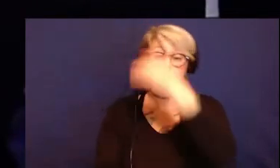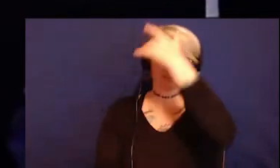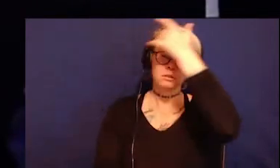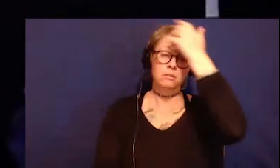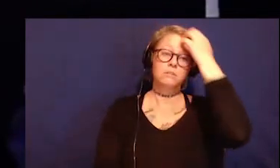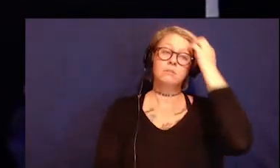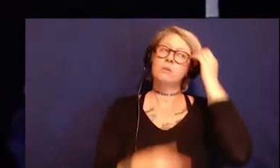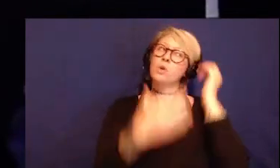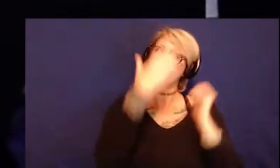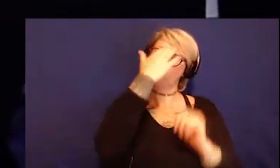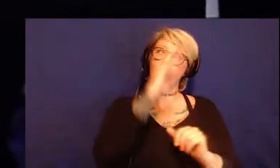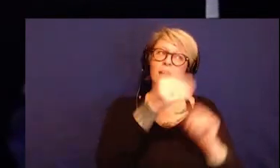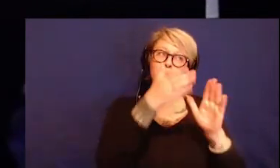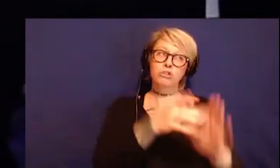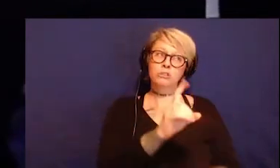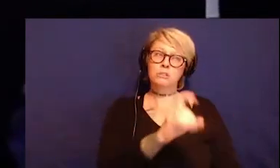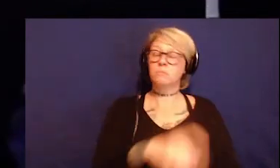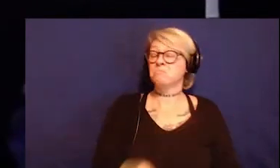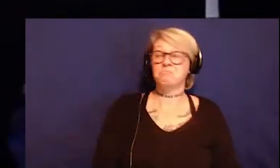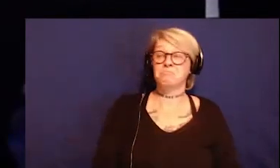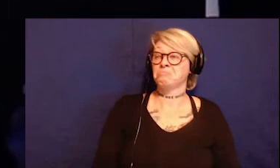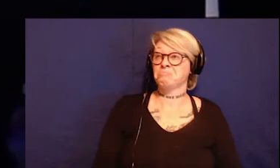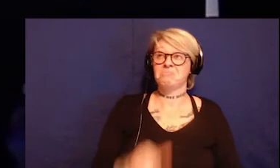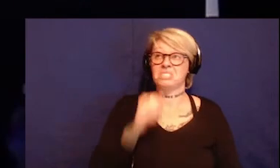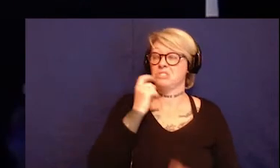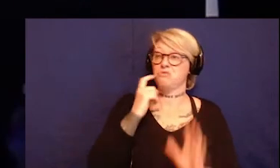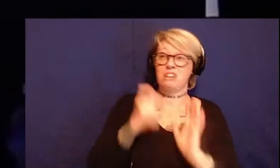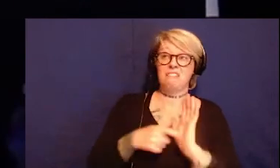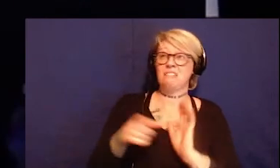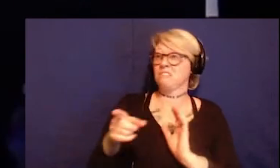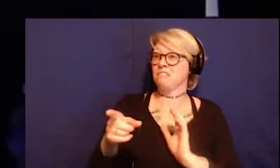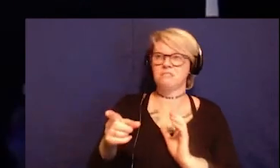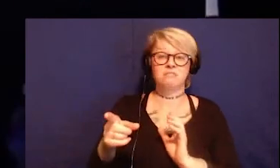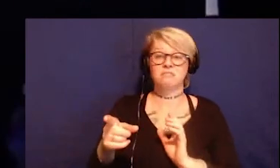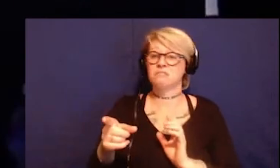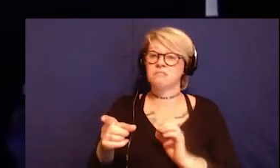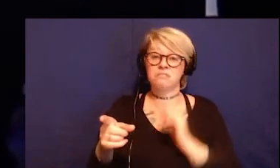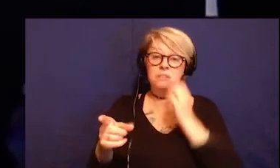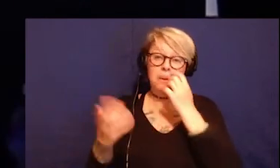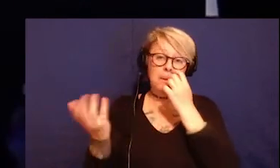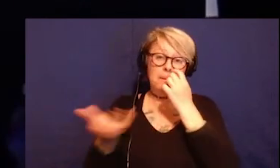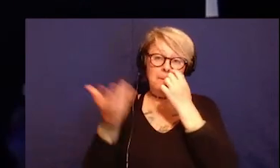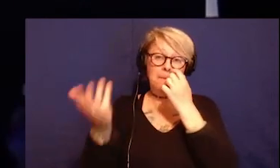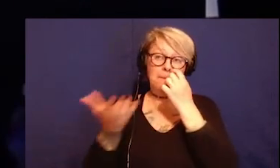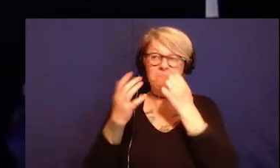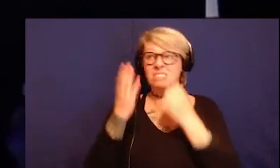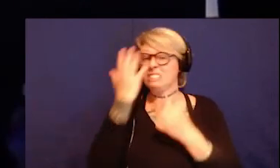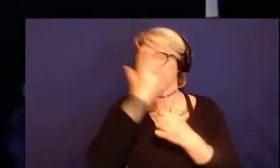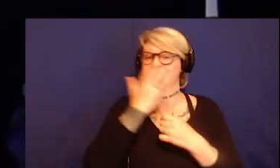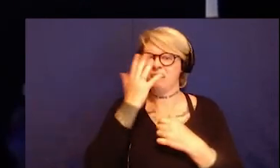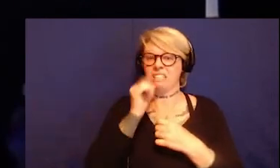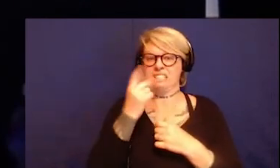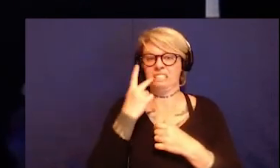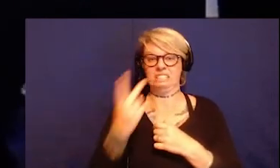Did you know this person? No, I didn't recognize them. They, I didn't see their face.